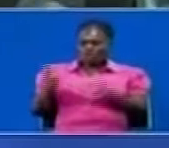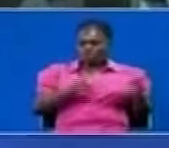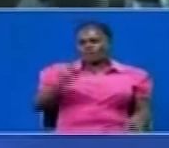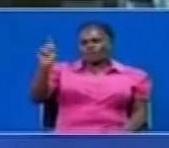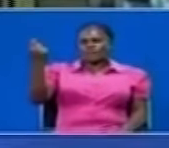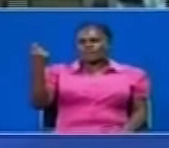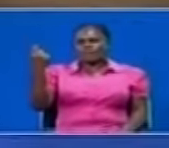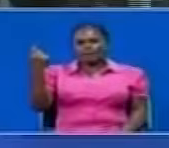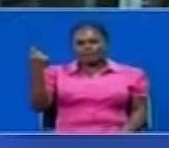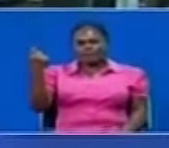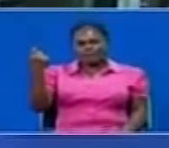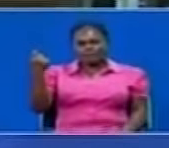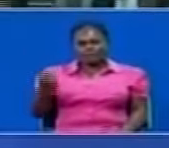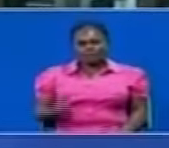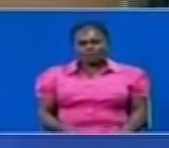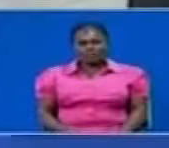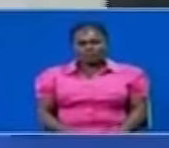Kenya.